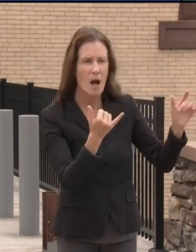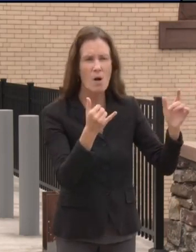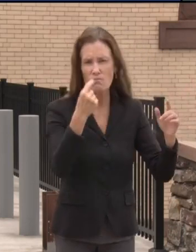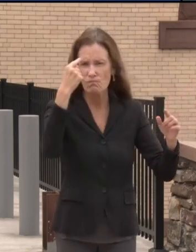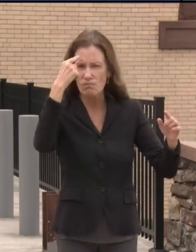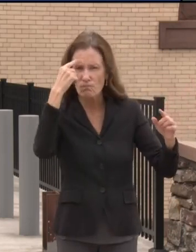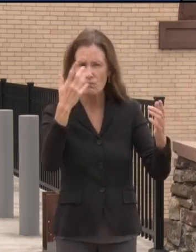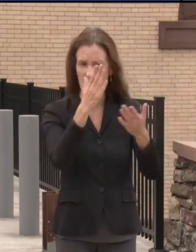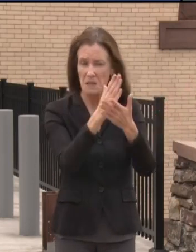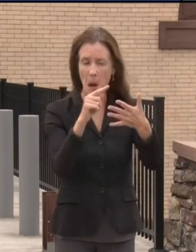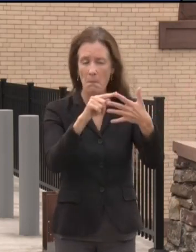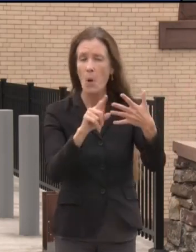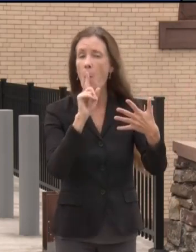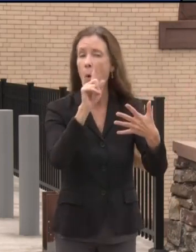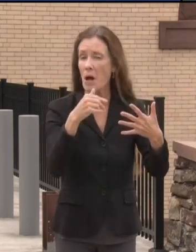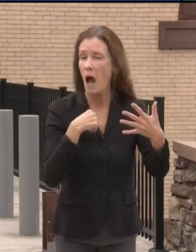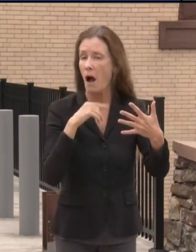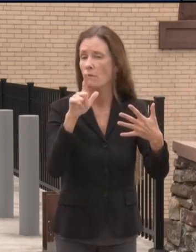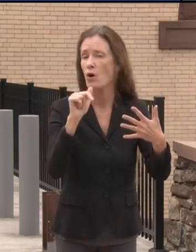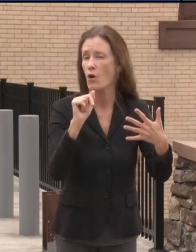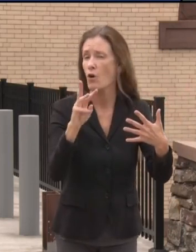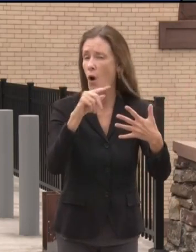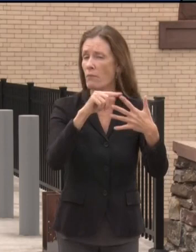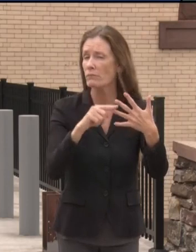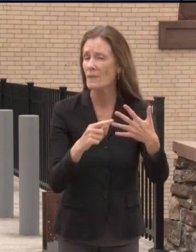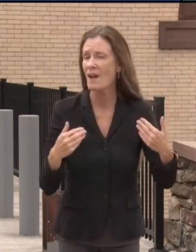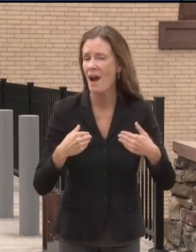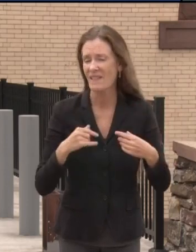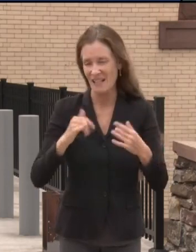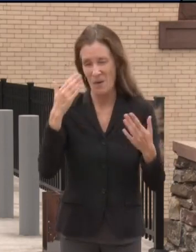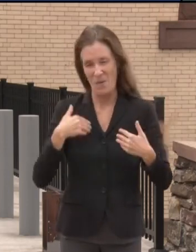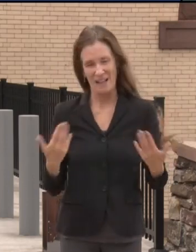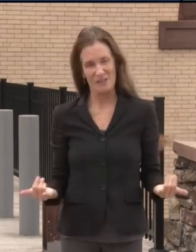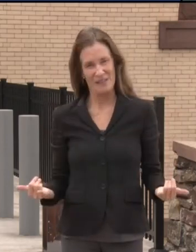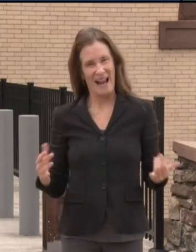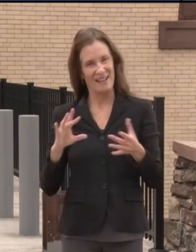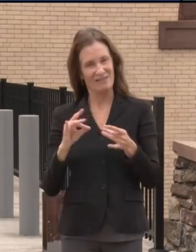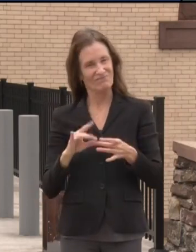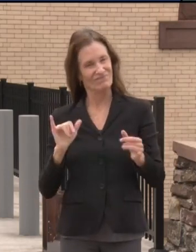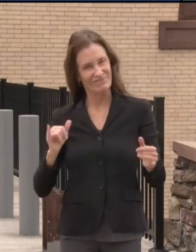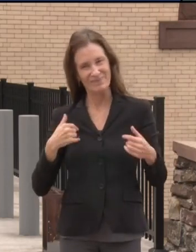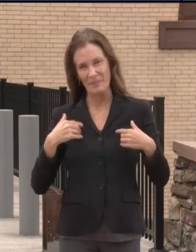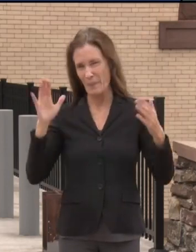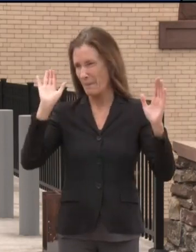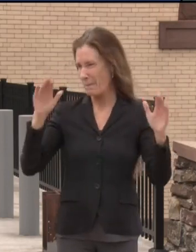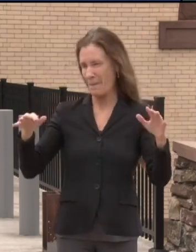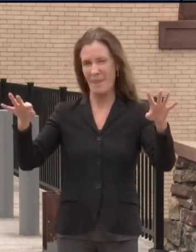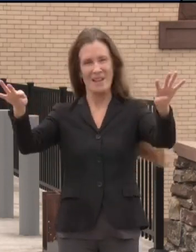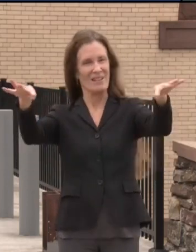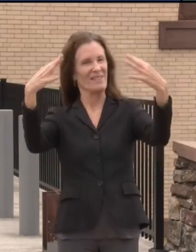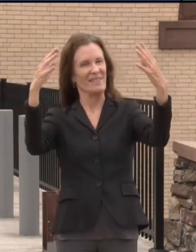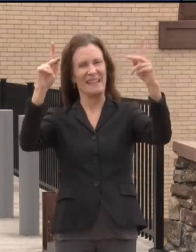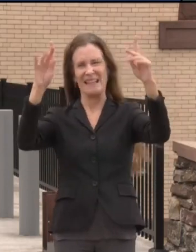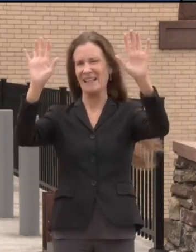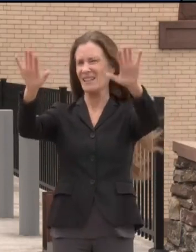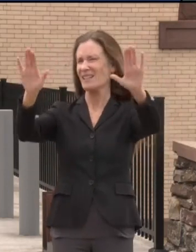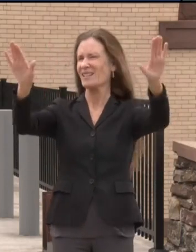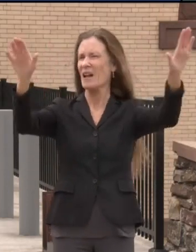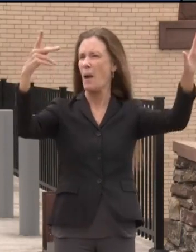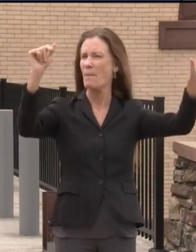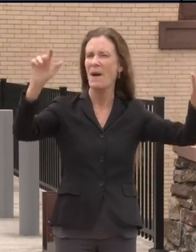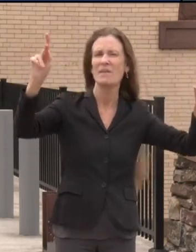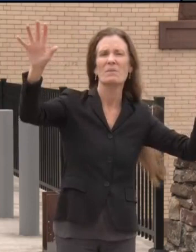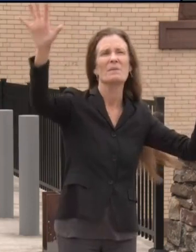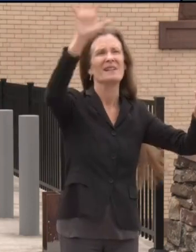think that's the reason why we're here, to raise the level of the conversation, to let people know in Pennsylvania